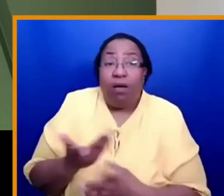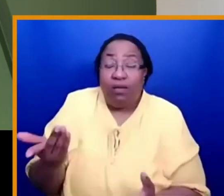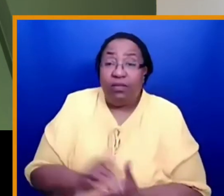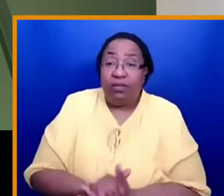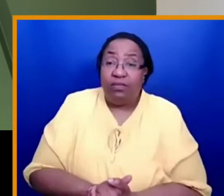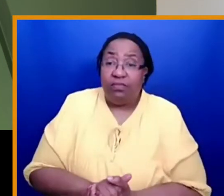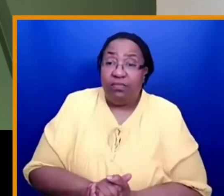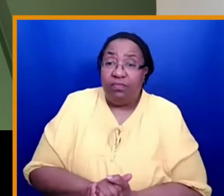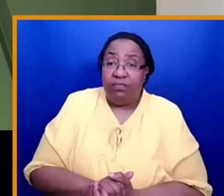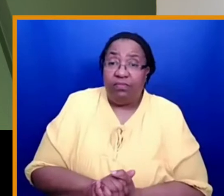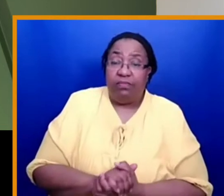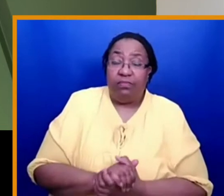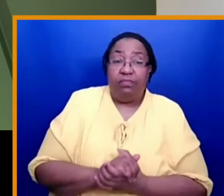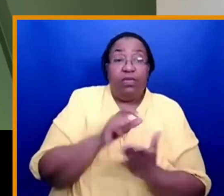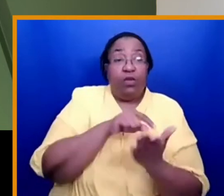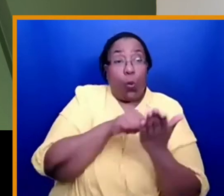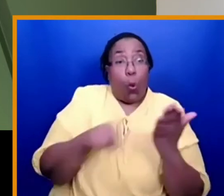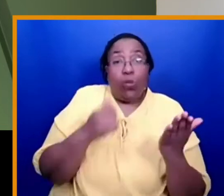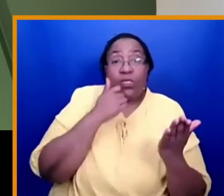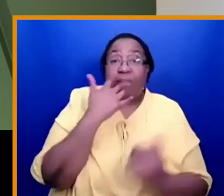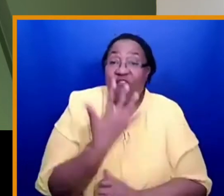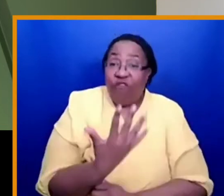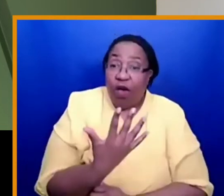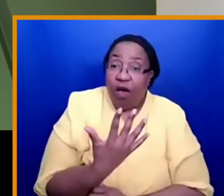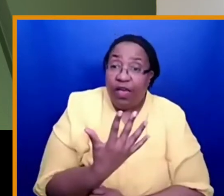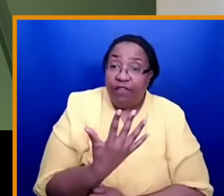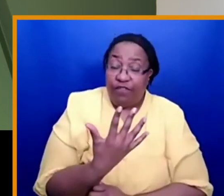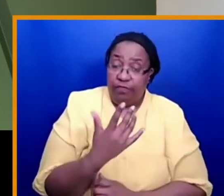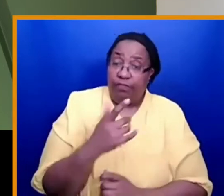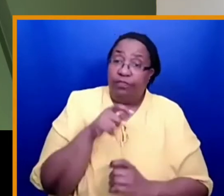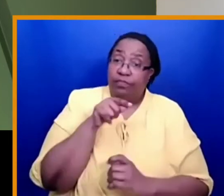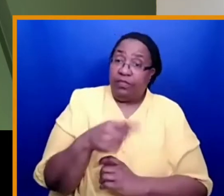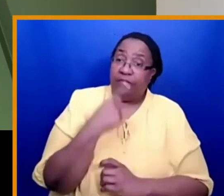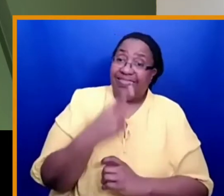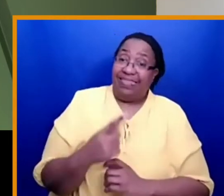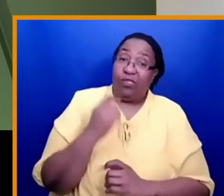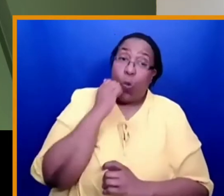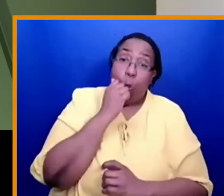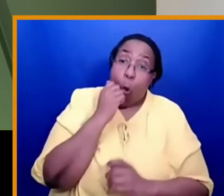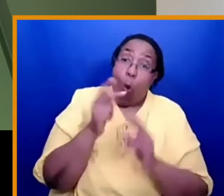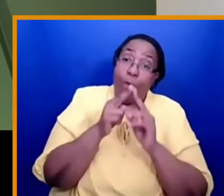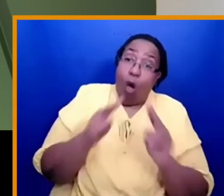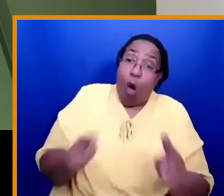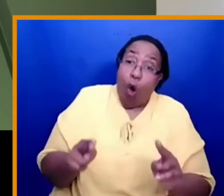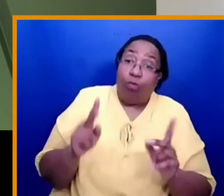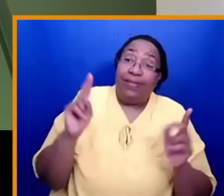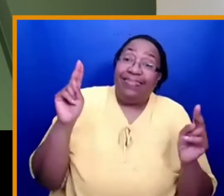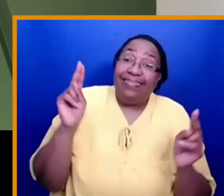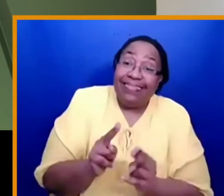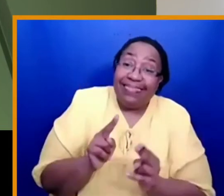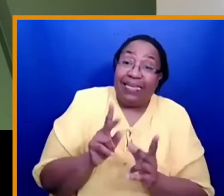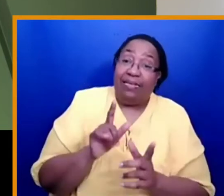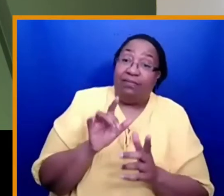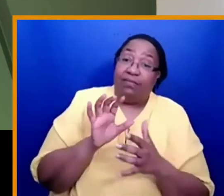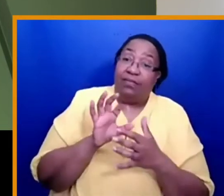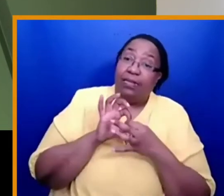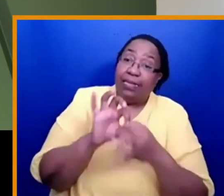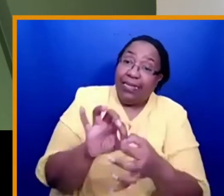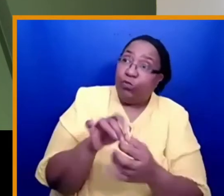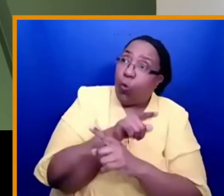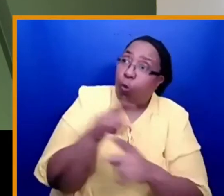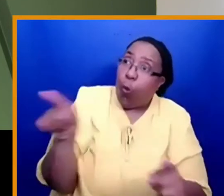under conference further calls on the government, the extension of the warm home discount to those on universal credit. But again, the original